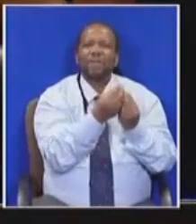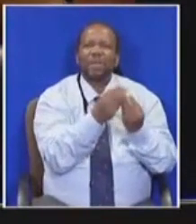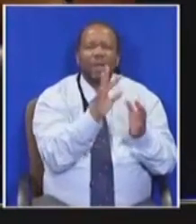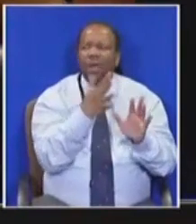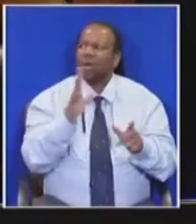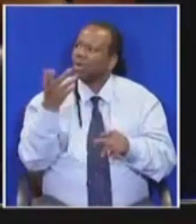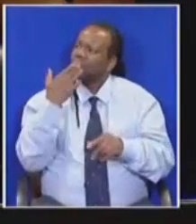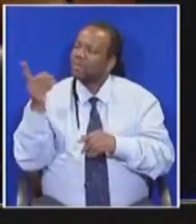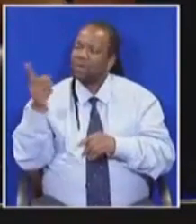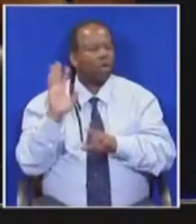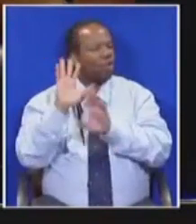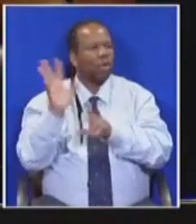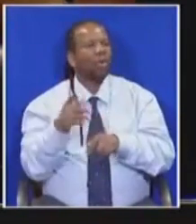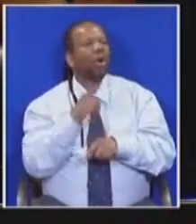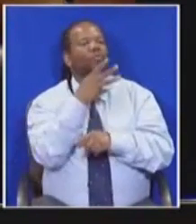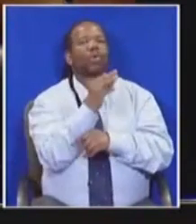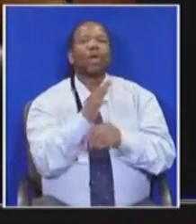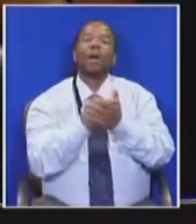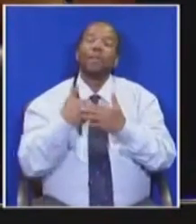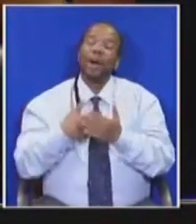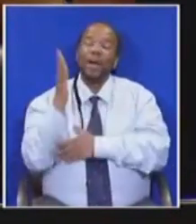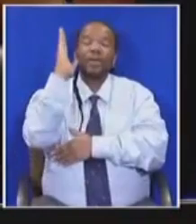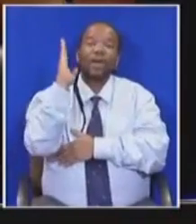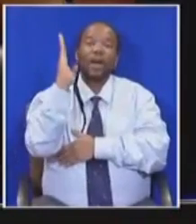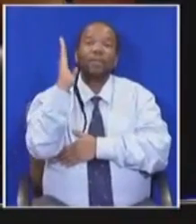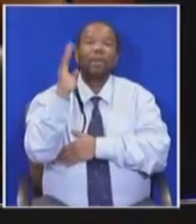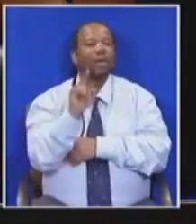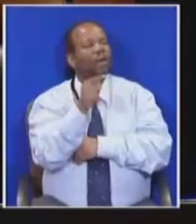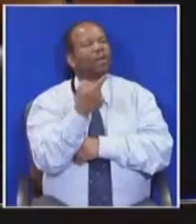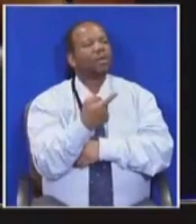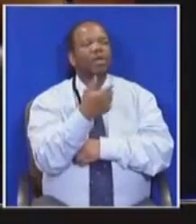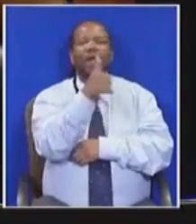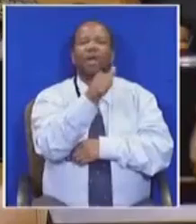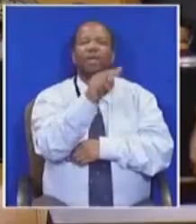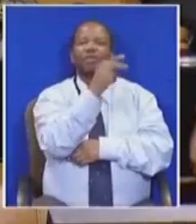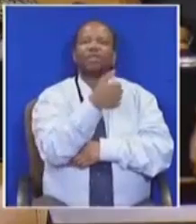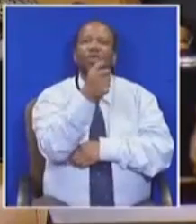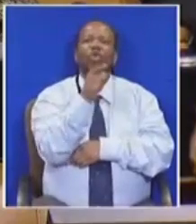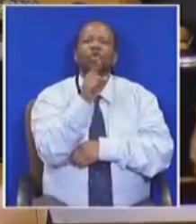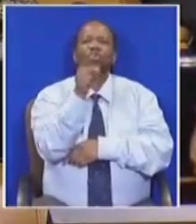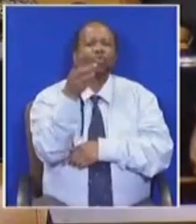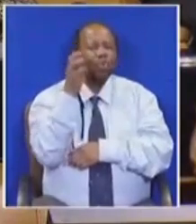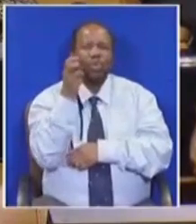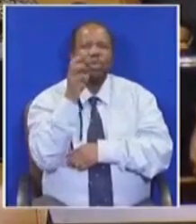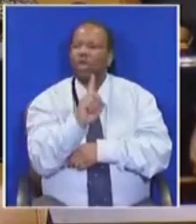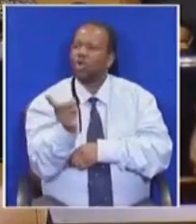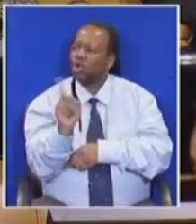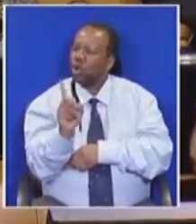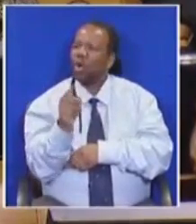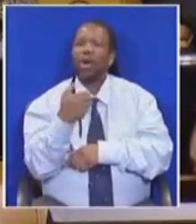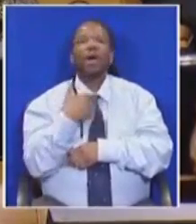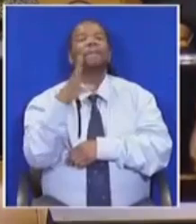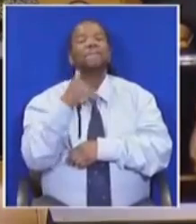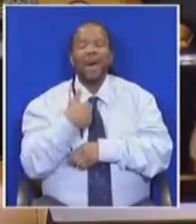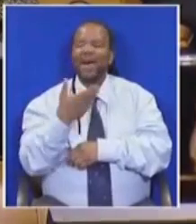first? No, I'm not recognizing. My hand is up, Speaker. Honorable Chief Whip, please But Speaker, proceed. you see, we are not neutral. I am not I have my